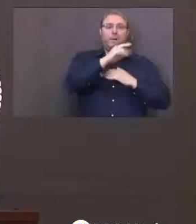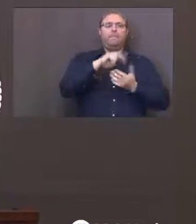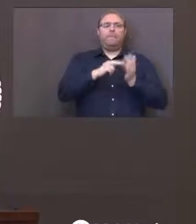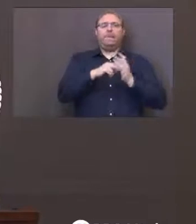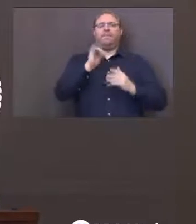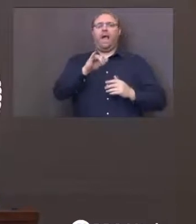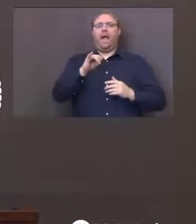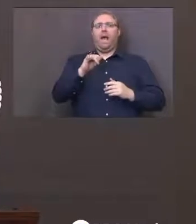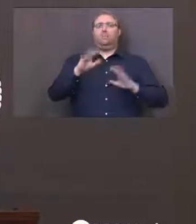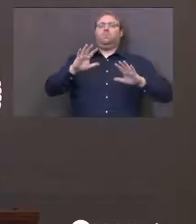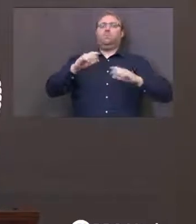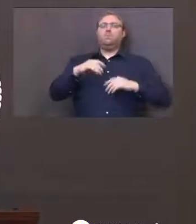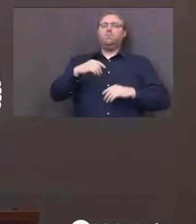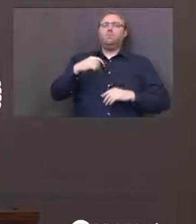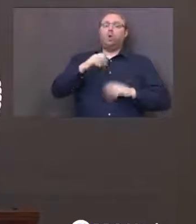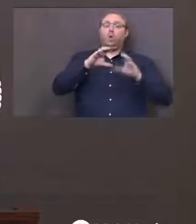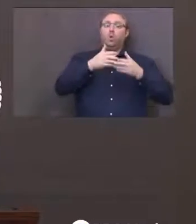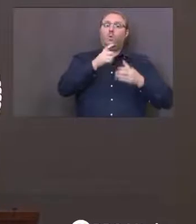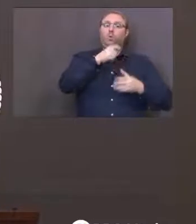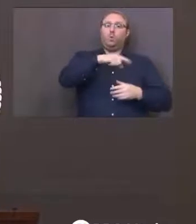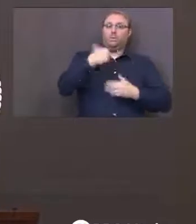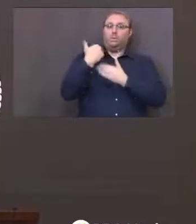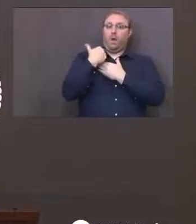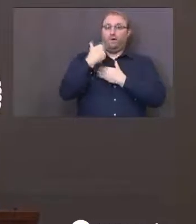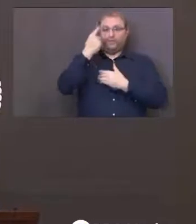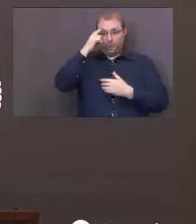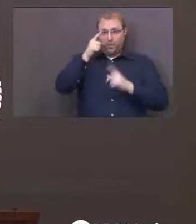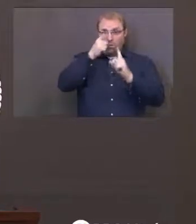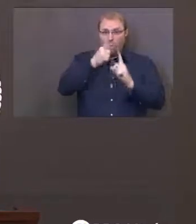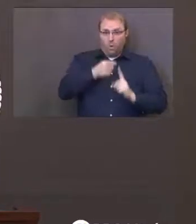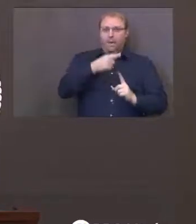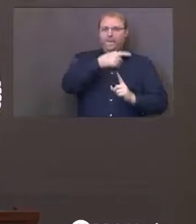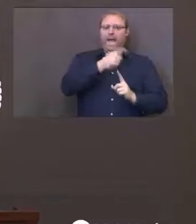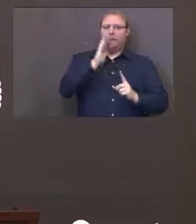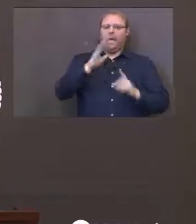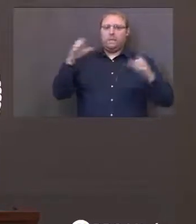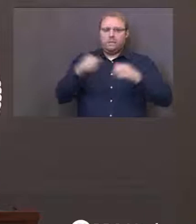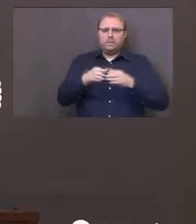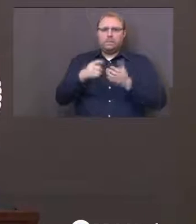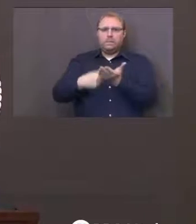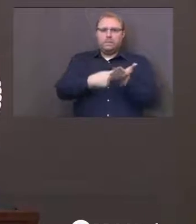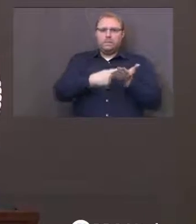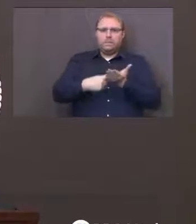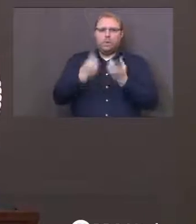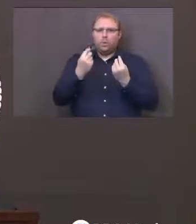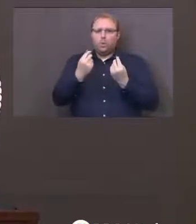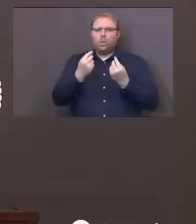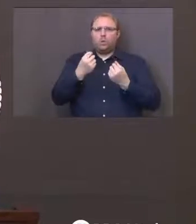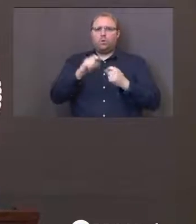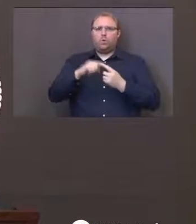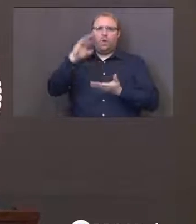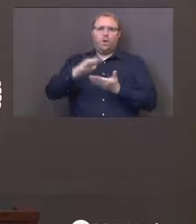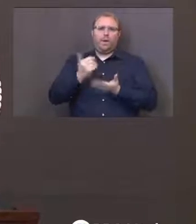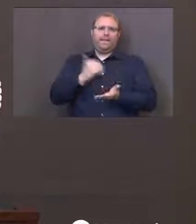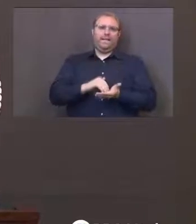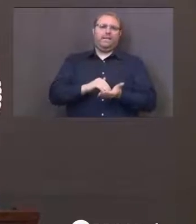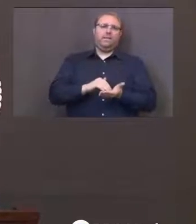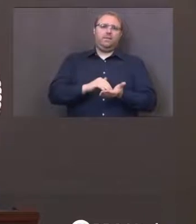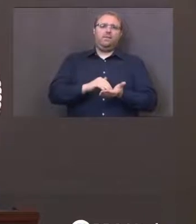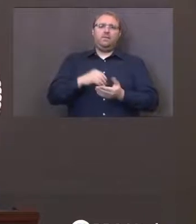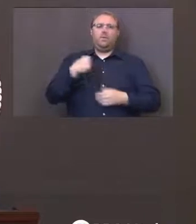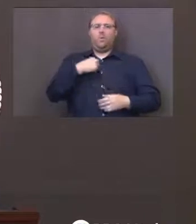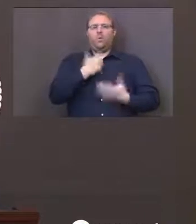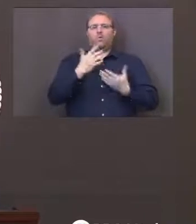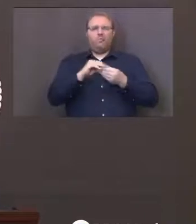groups that are responsible for those objectives to get together to talk about what can be done to lower them. So, again,